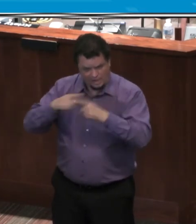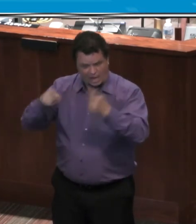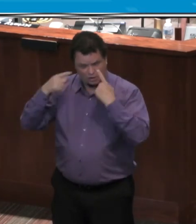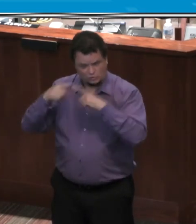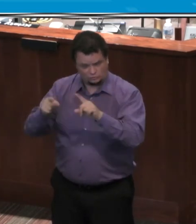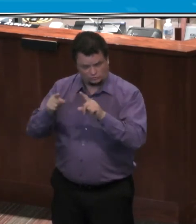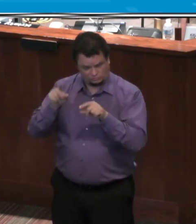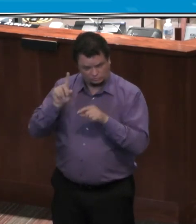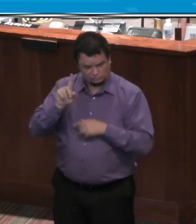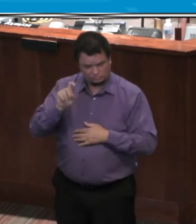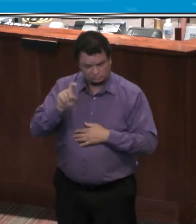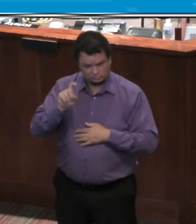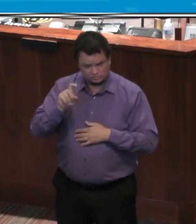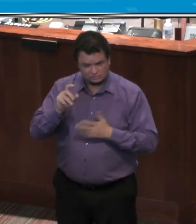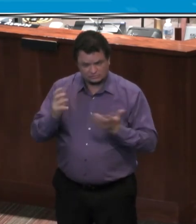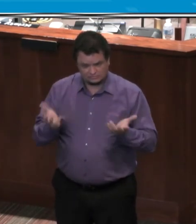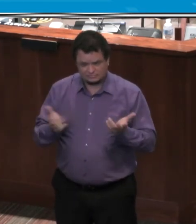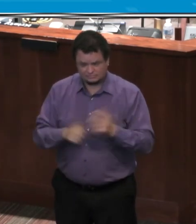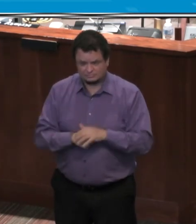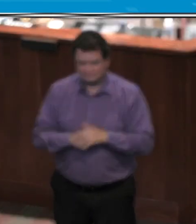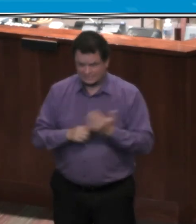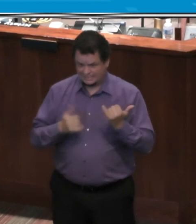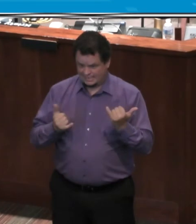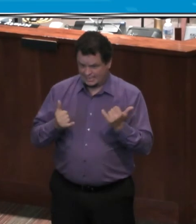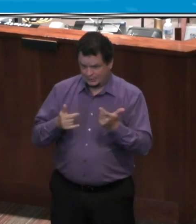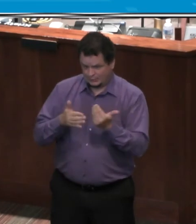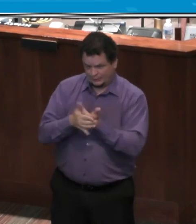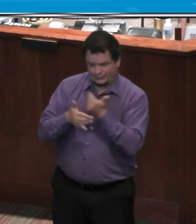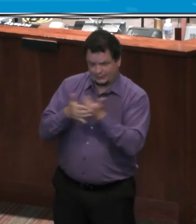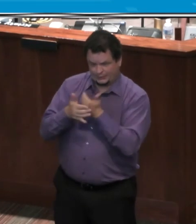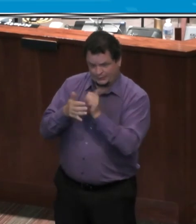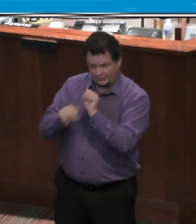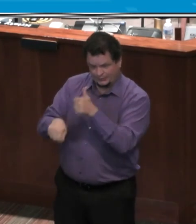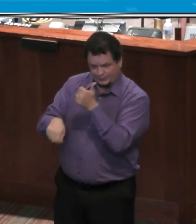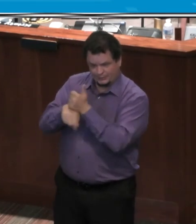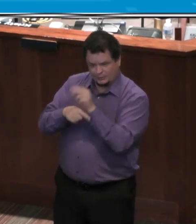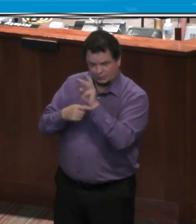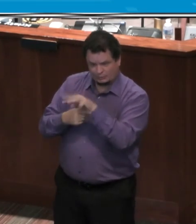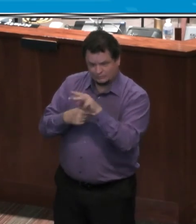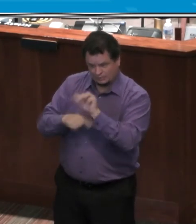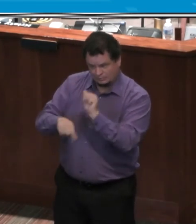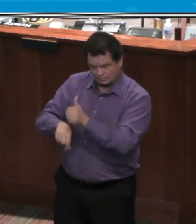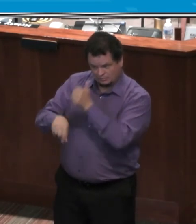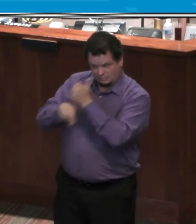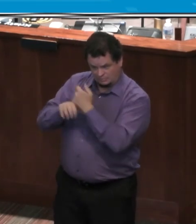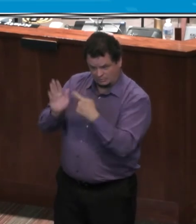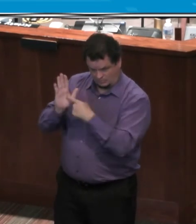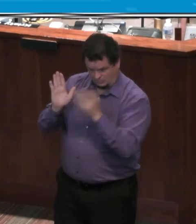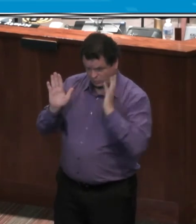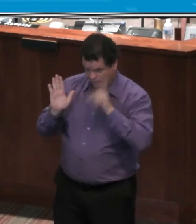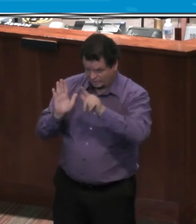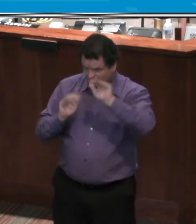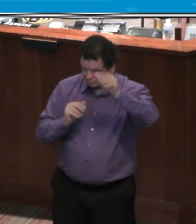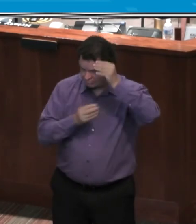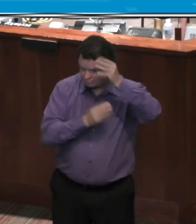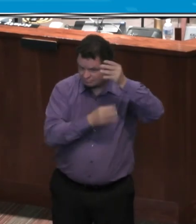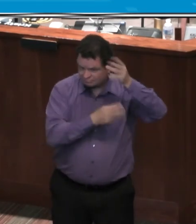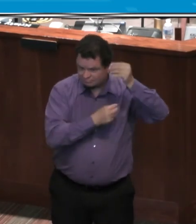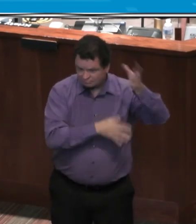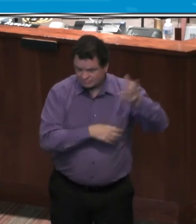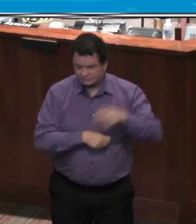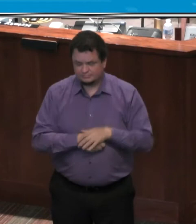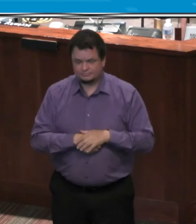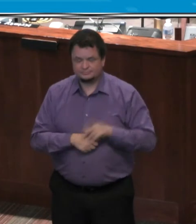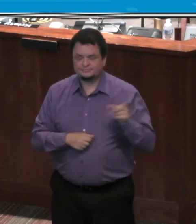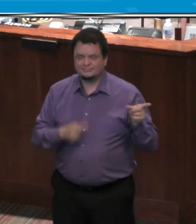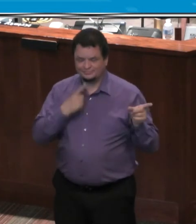be available publicly. Yeah, and it is a little confusing. I do want to say that our hospitals are, regional centers, so that we're accepting